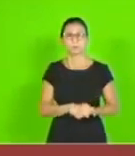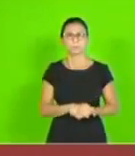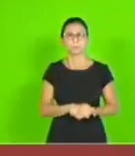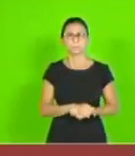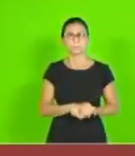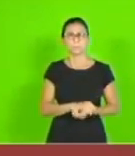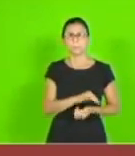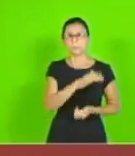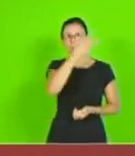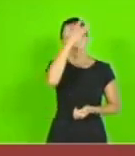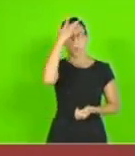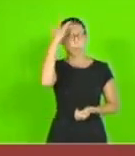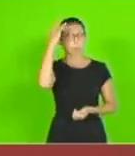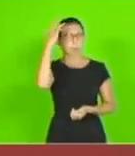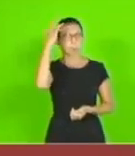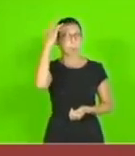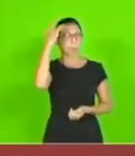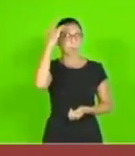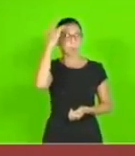who were very interested.